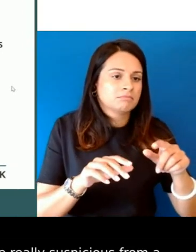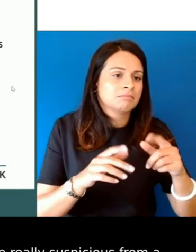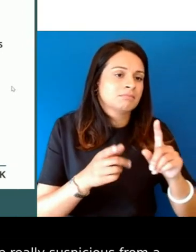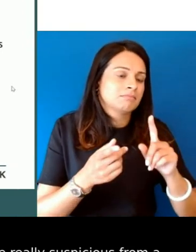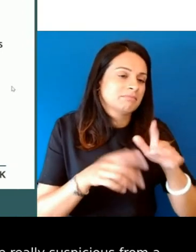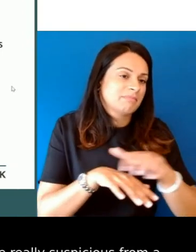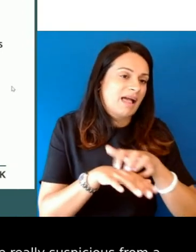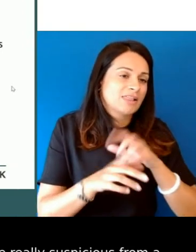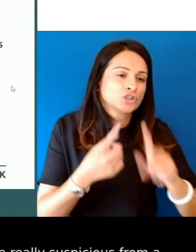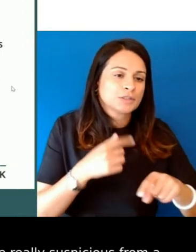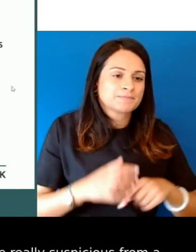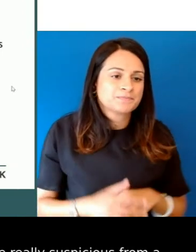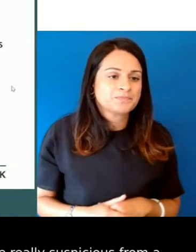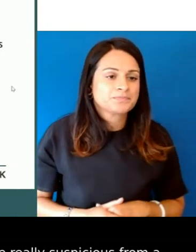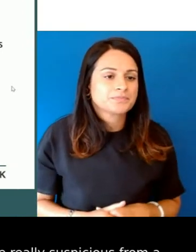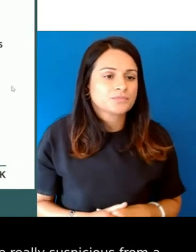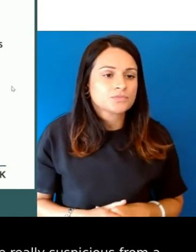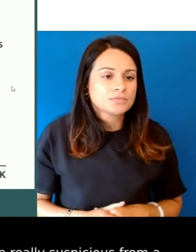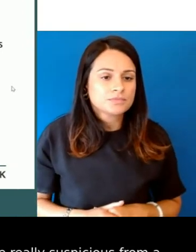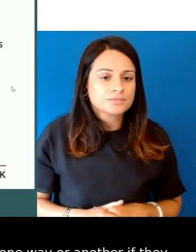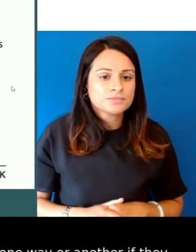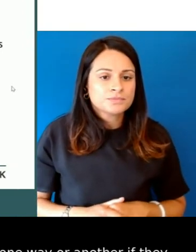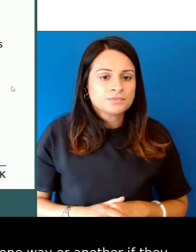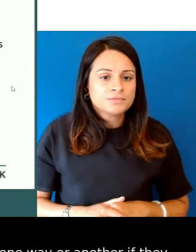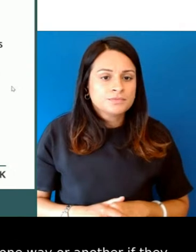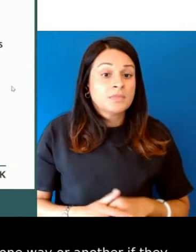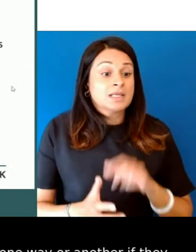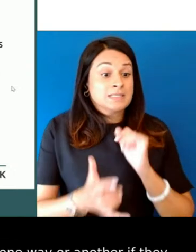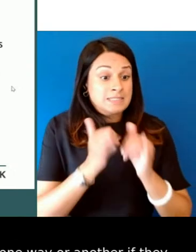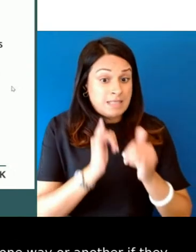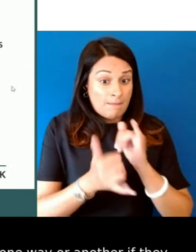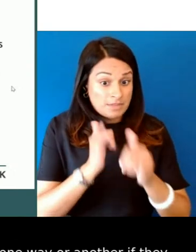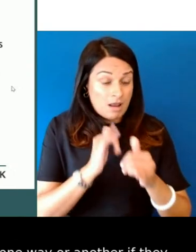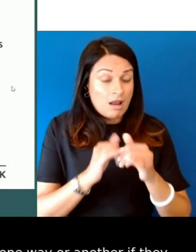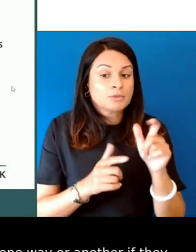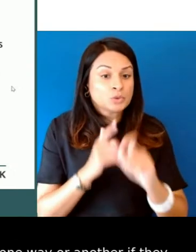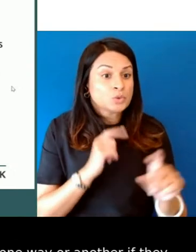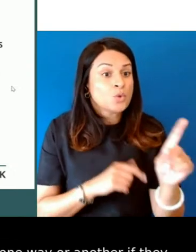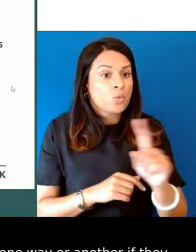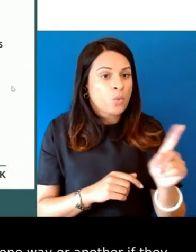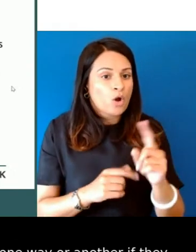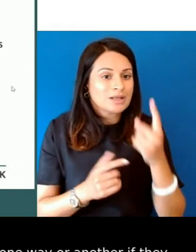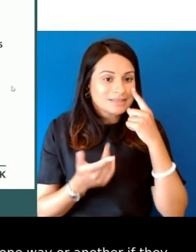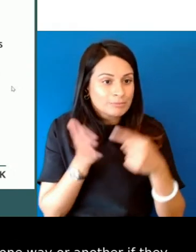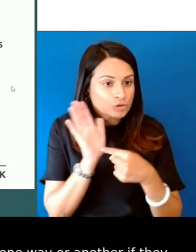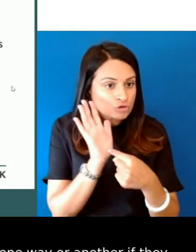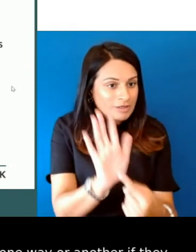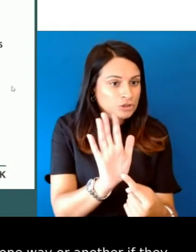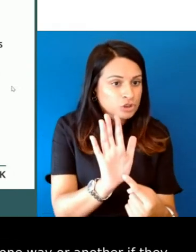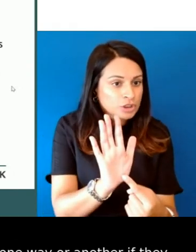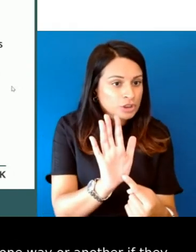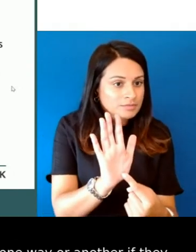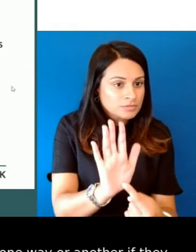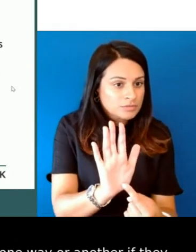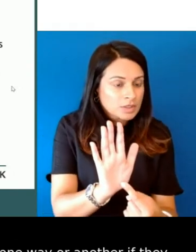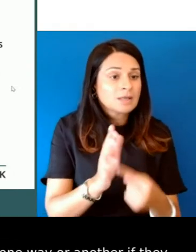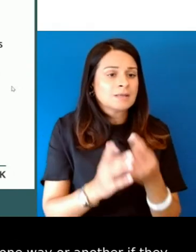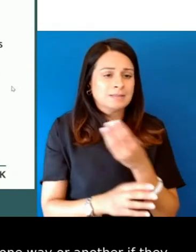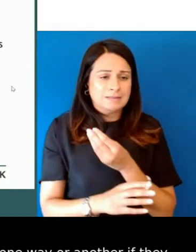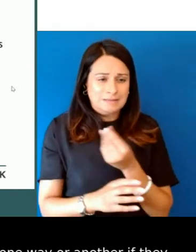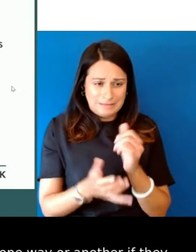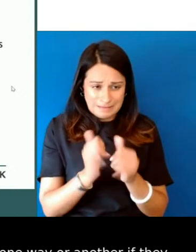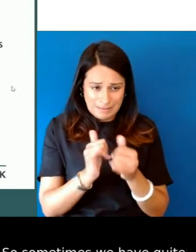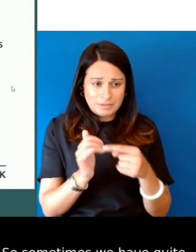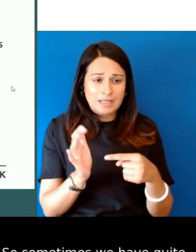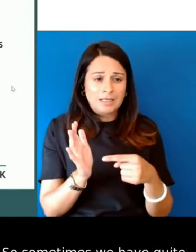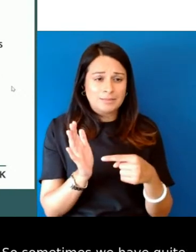very occasionally we do um a demonstration challenge so sometimes we have quite difficult teenagers who don't believe